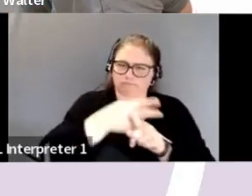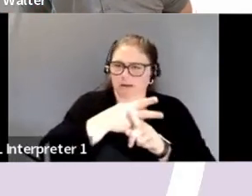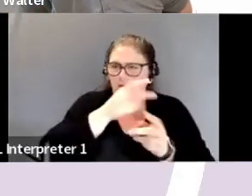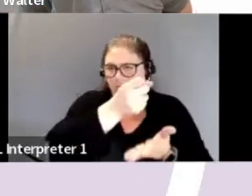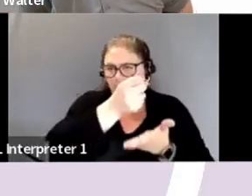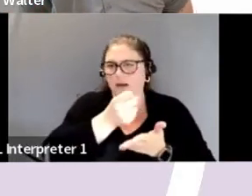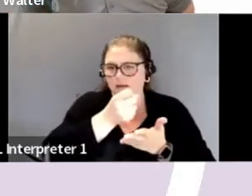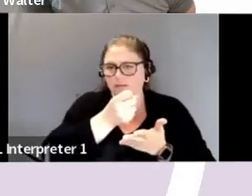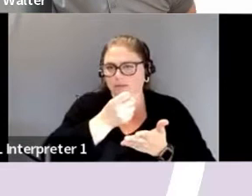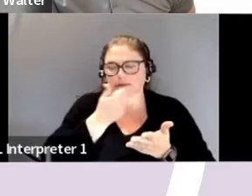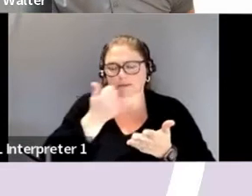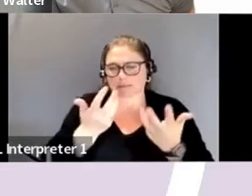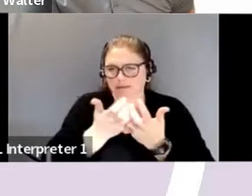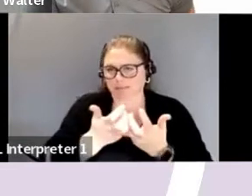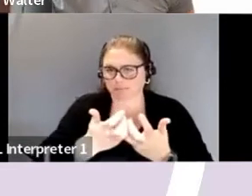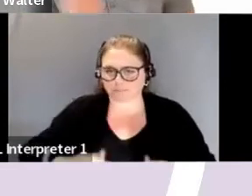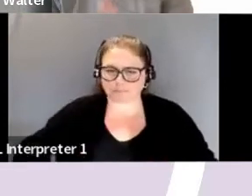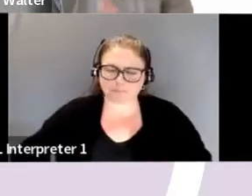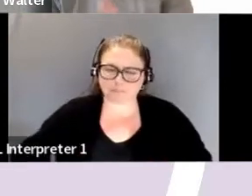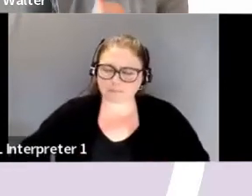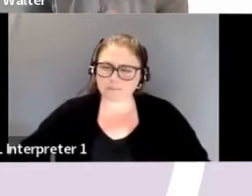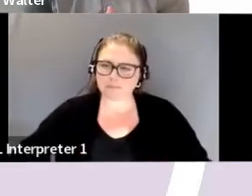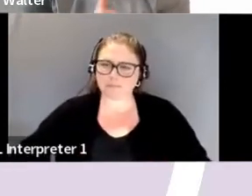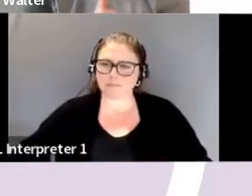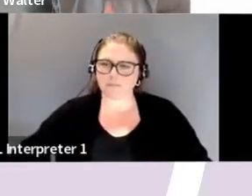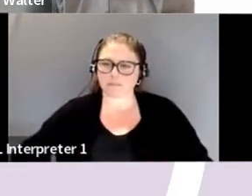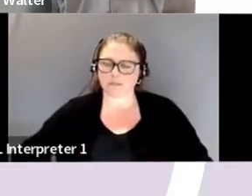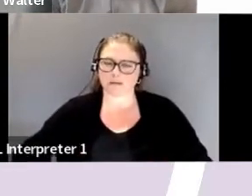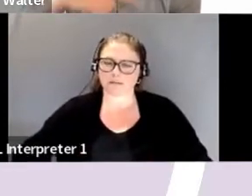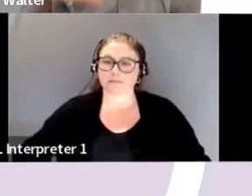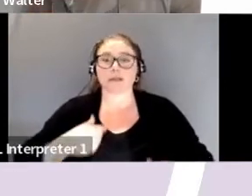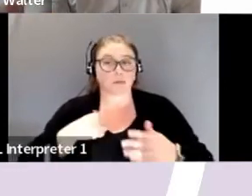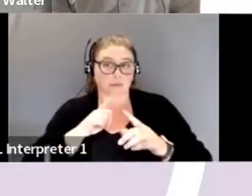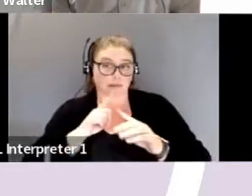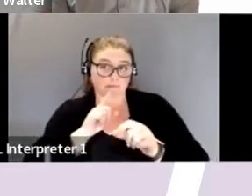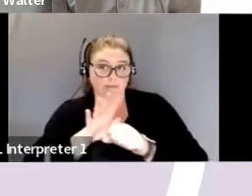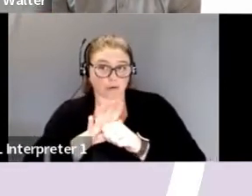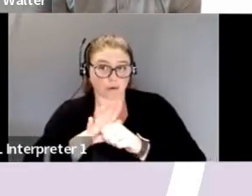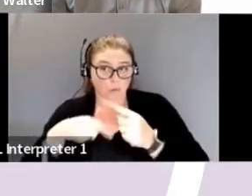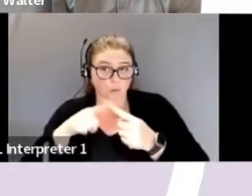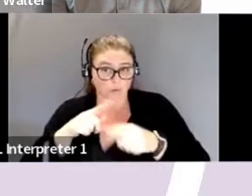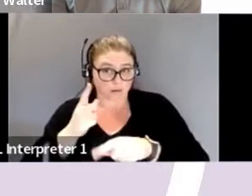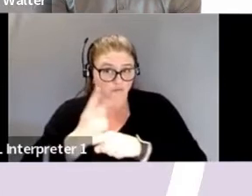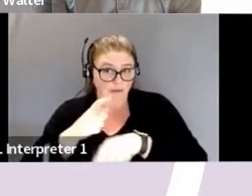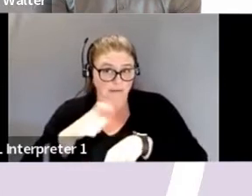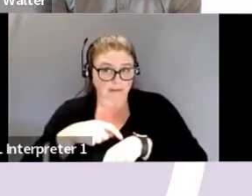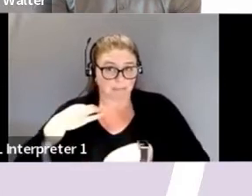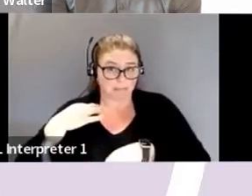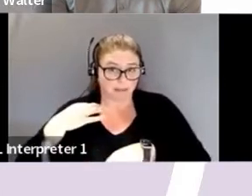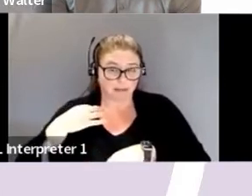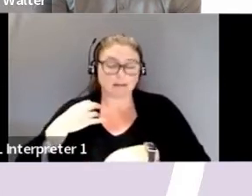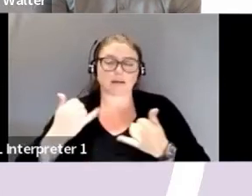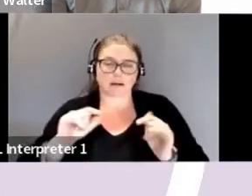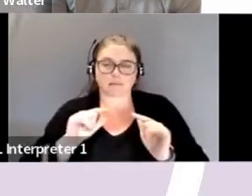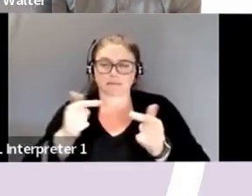Okay, so now that we've clarified when it's the right time to apply, I'm going to pass it back to Katherine, and she's actually going to go